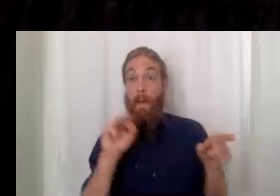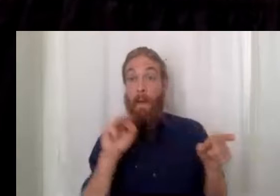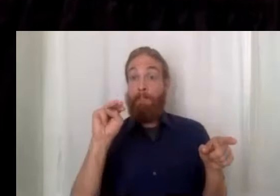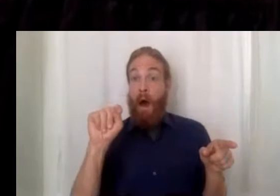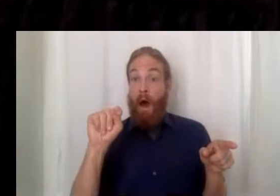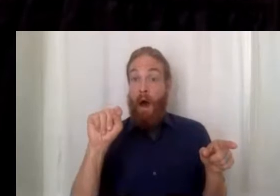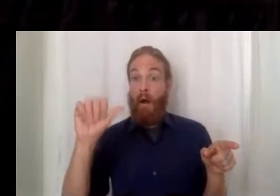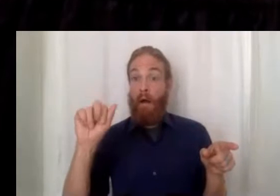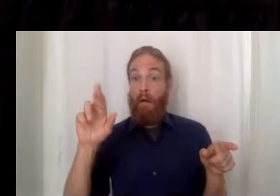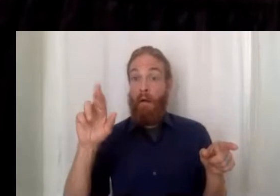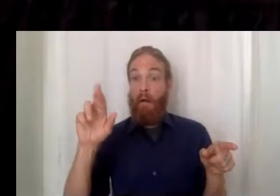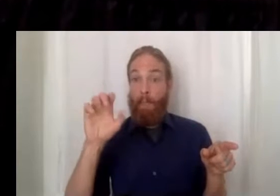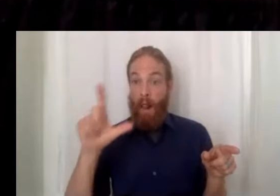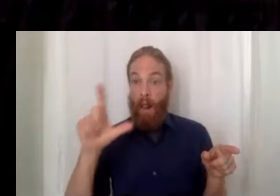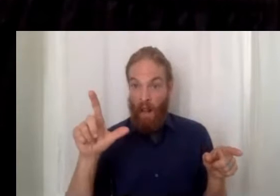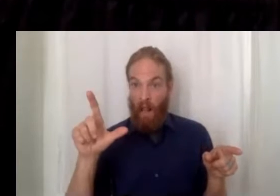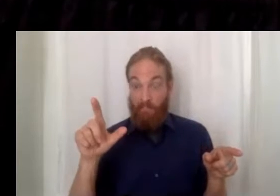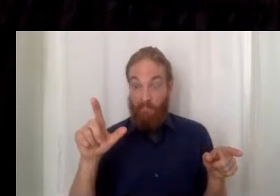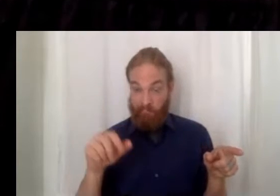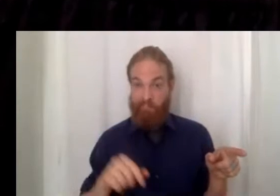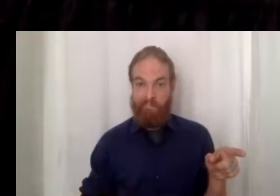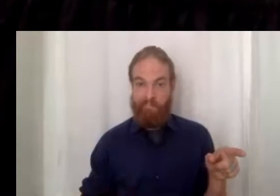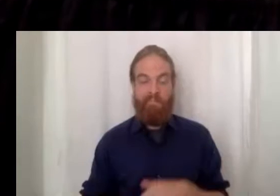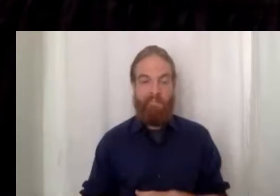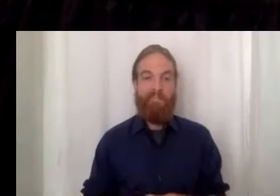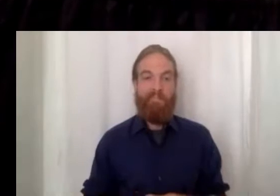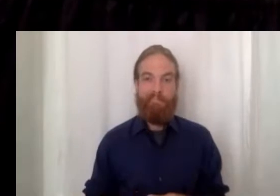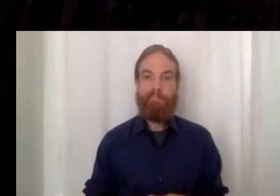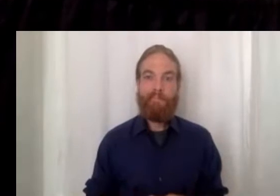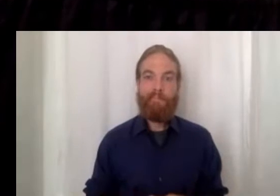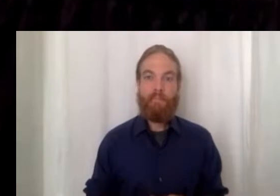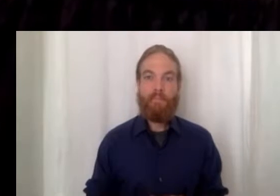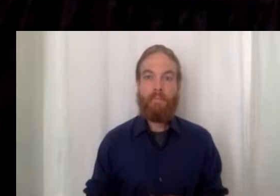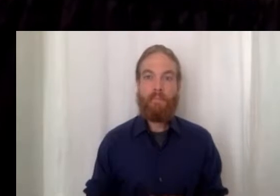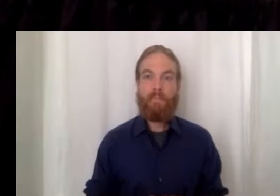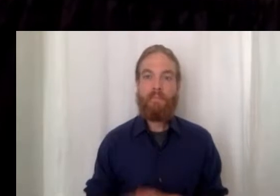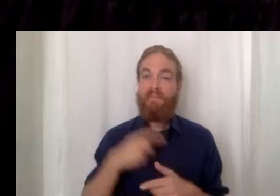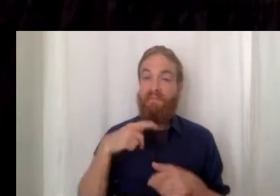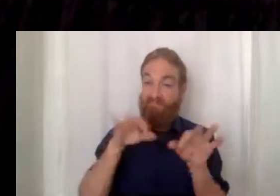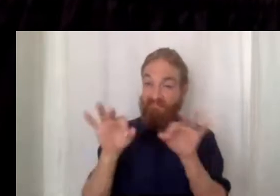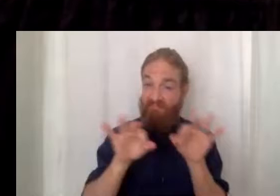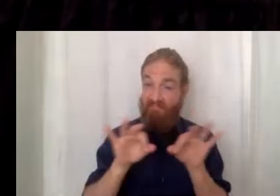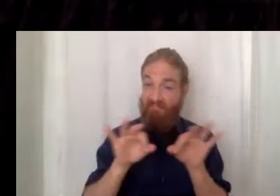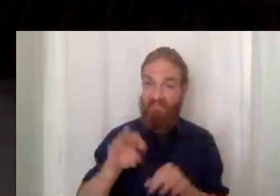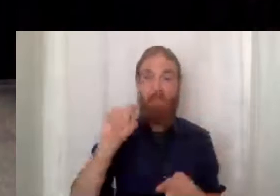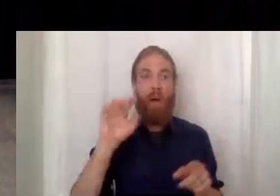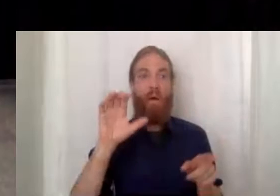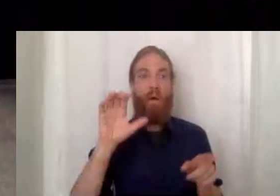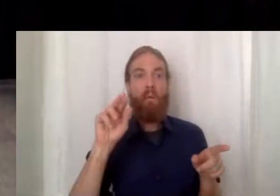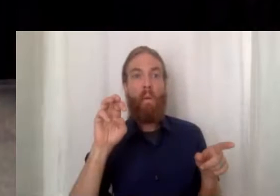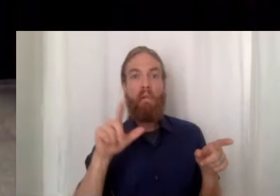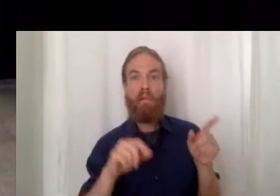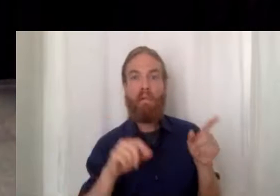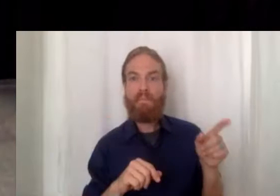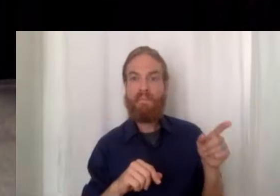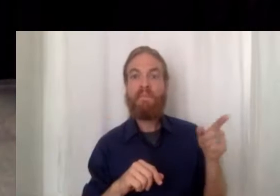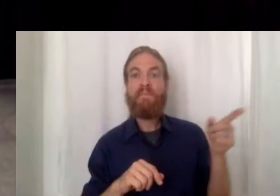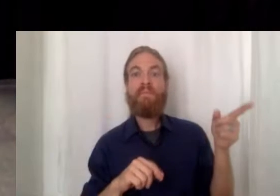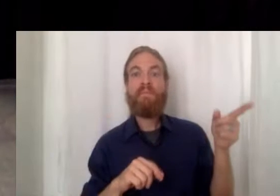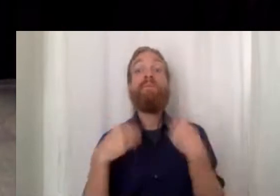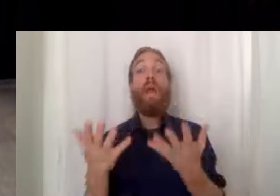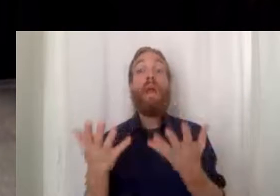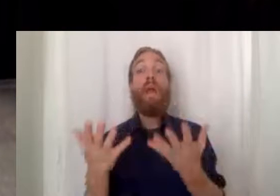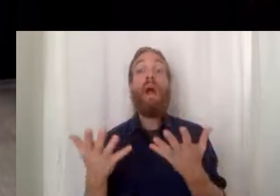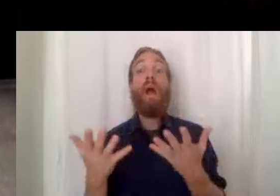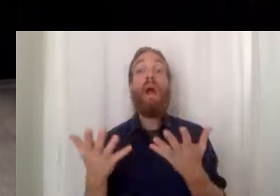I know that Mount Carmel provides a variety of services for veterans, service members, their